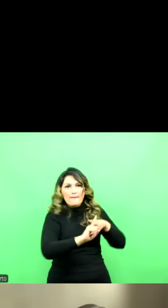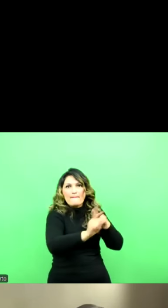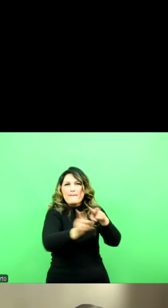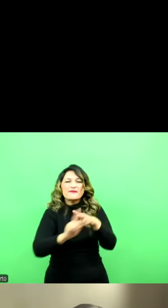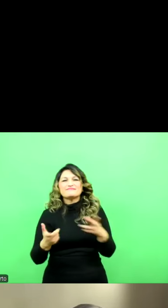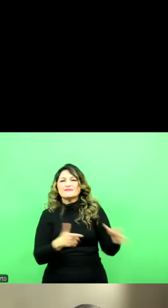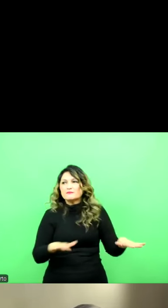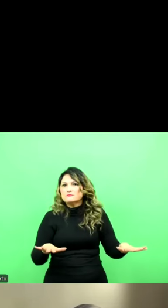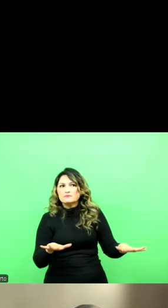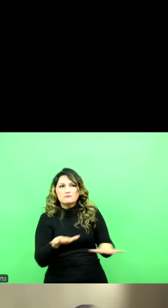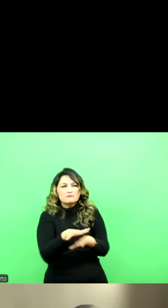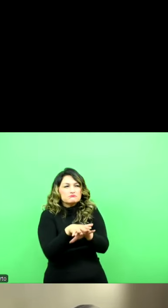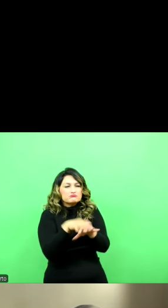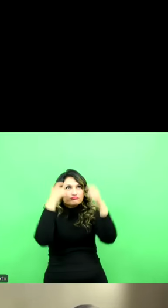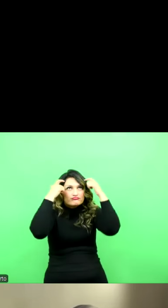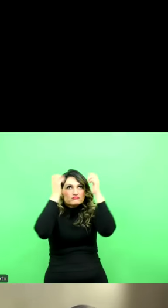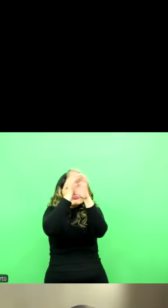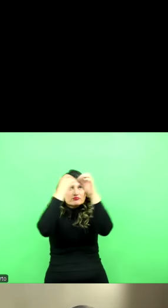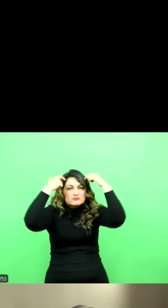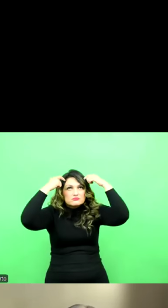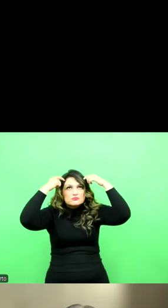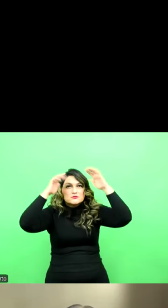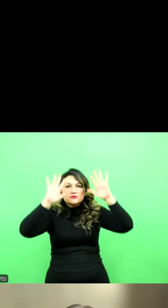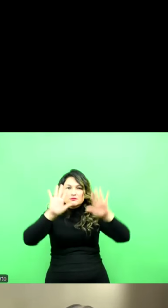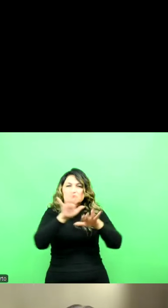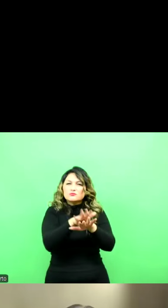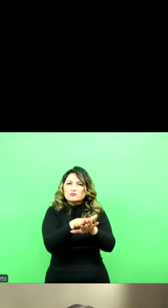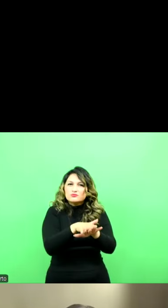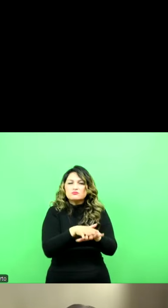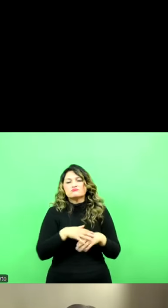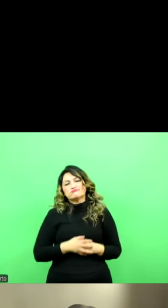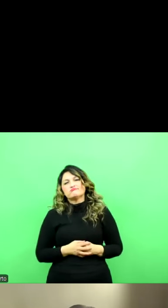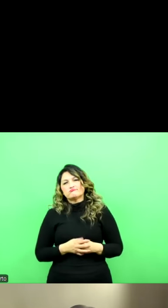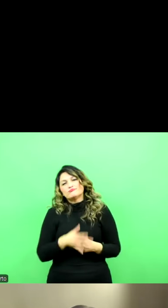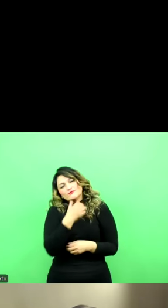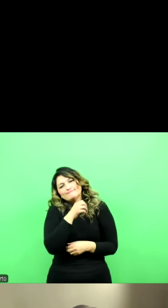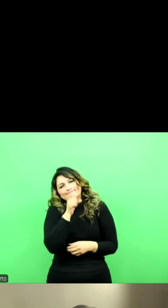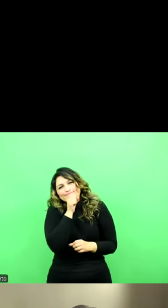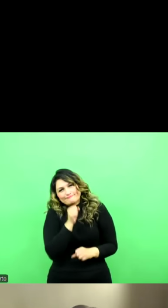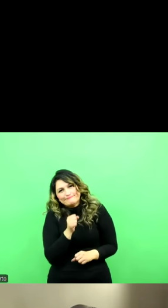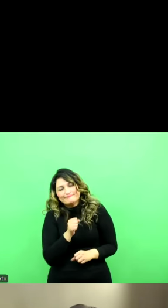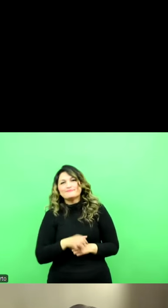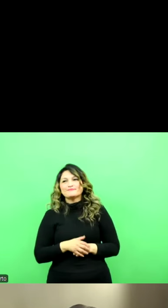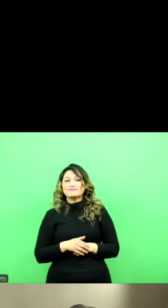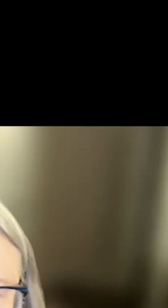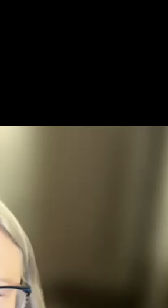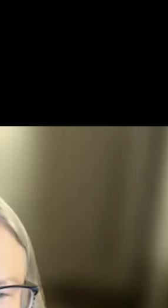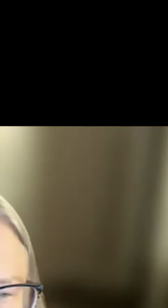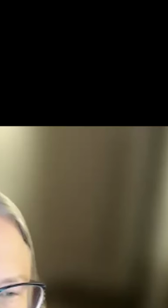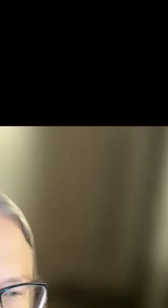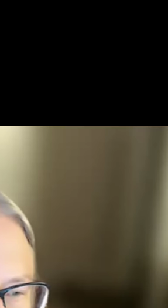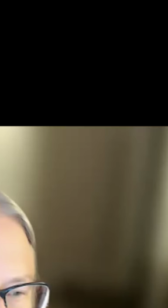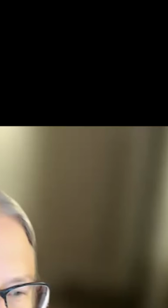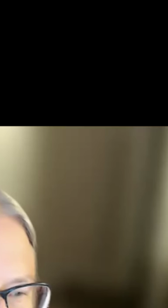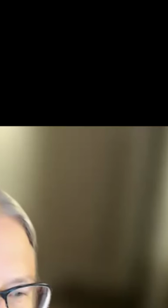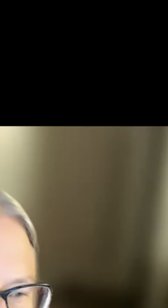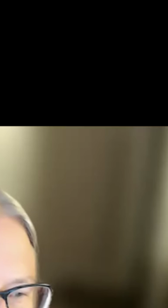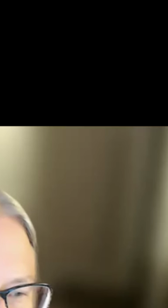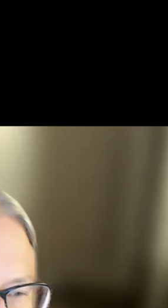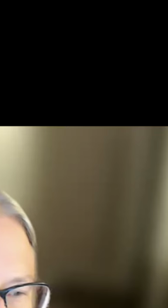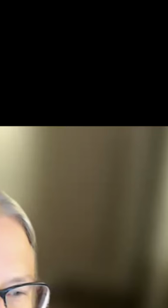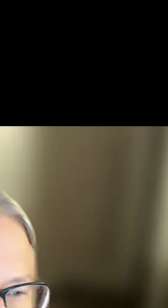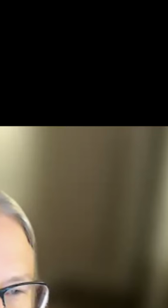and experience, and they are have the time to volunteer. Thank you very much.